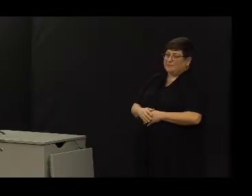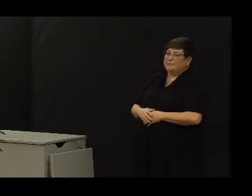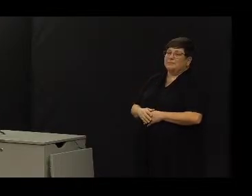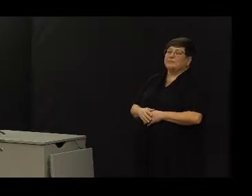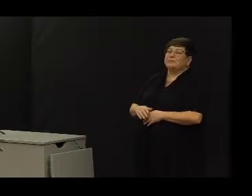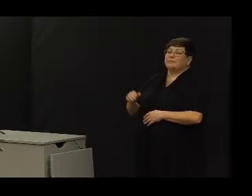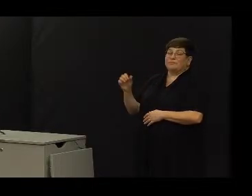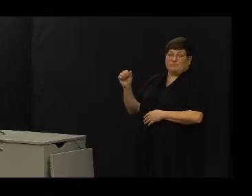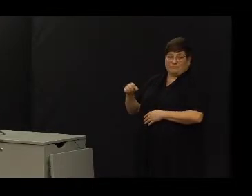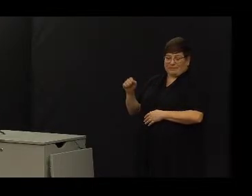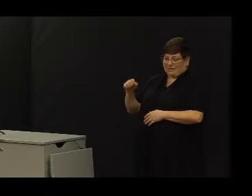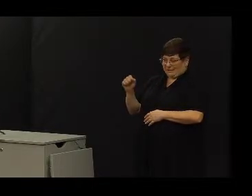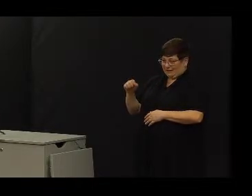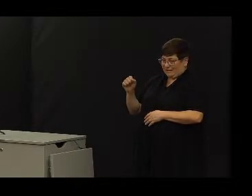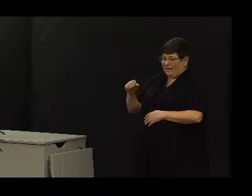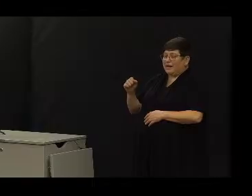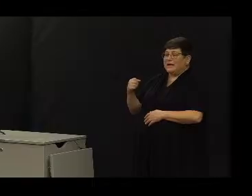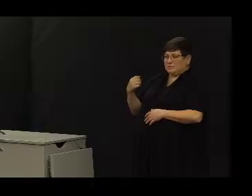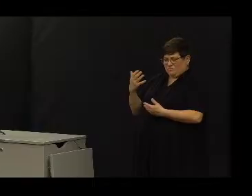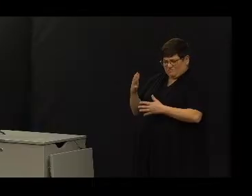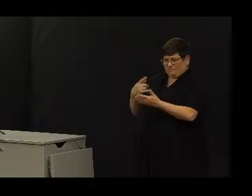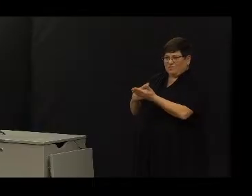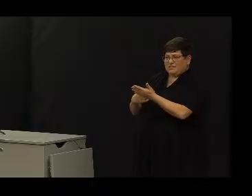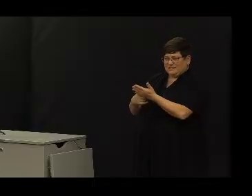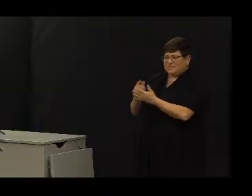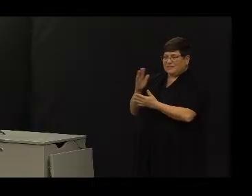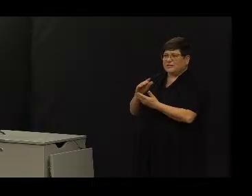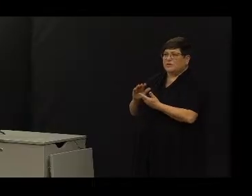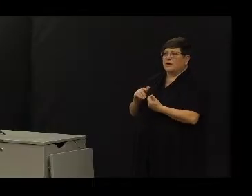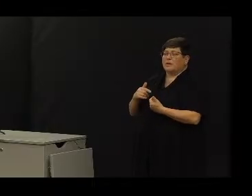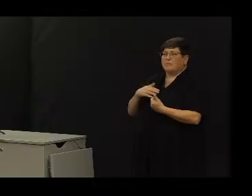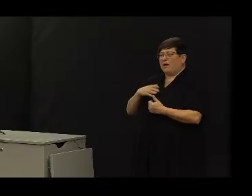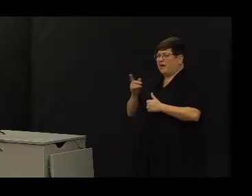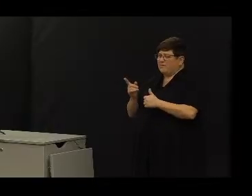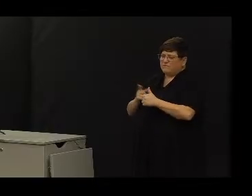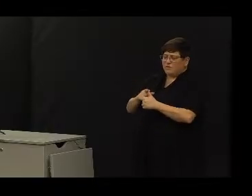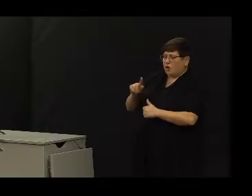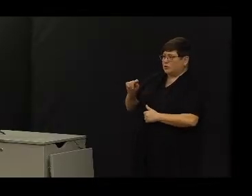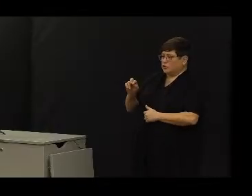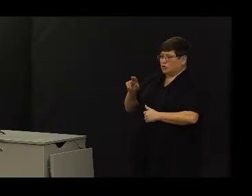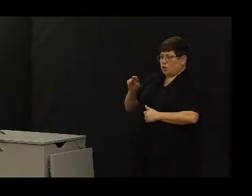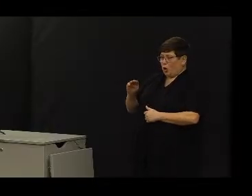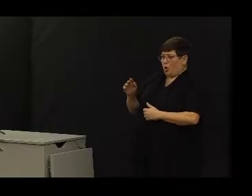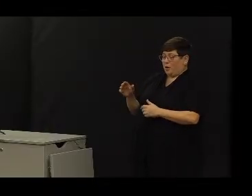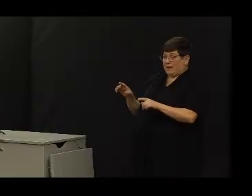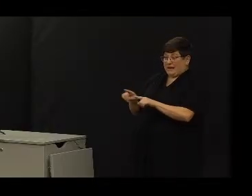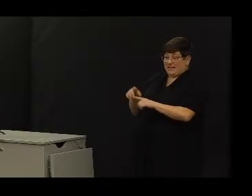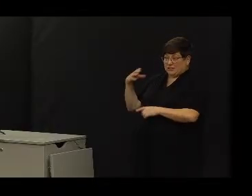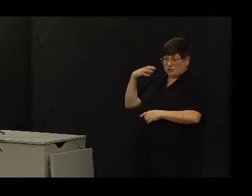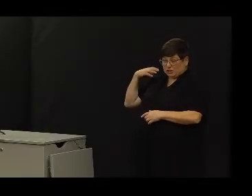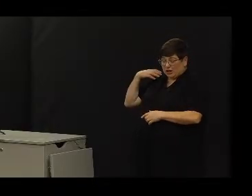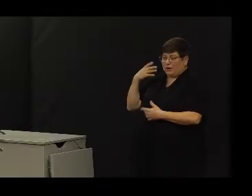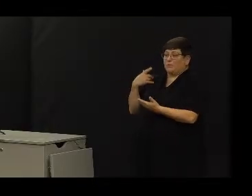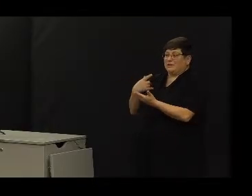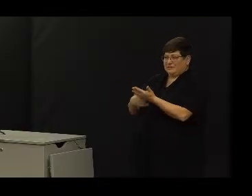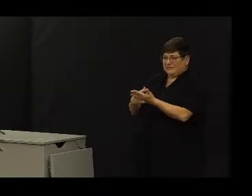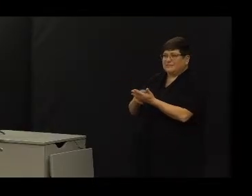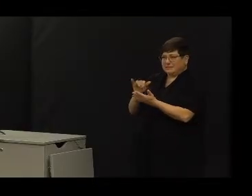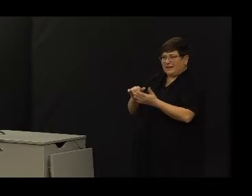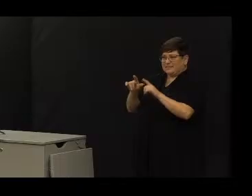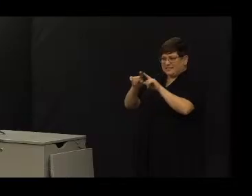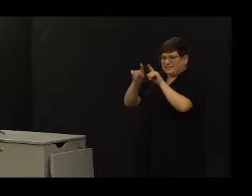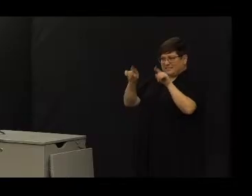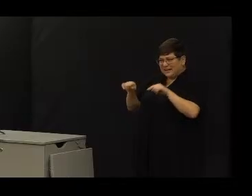Yes, that is something that we have discussed before. I'm wanting to say my very first term acting as chair, we were discussing that. We need a really